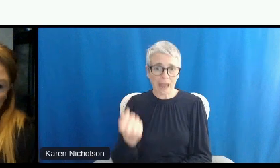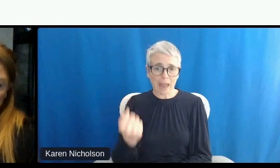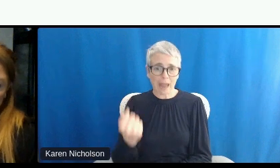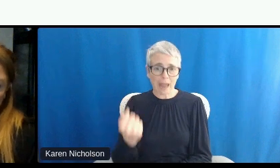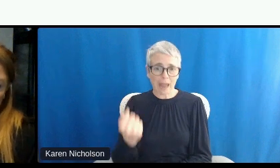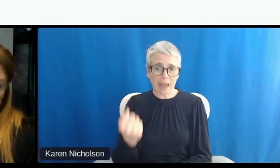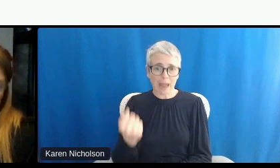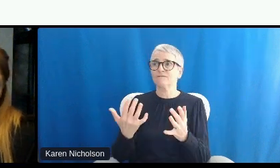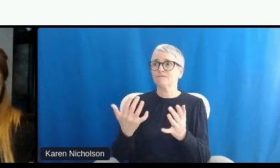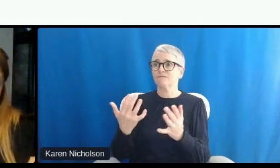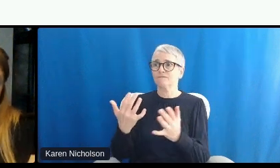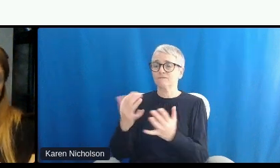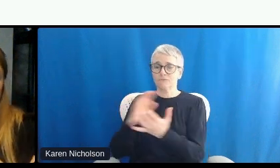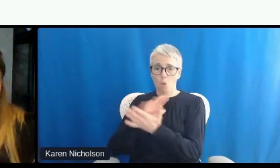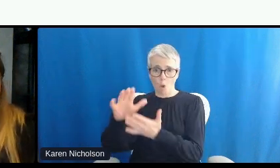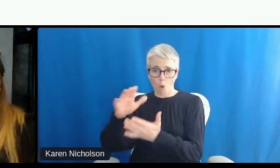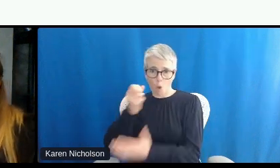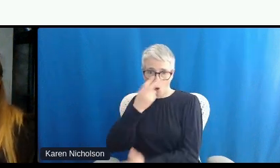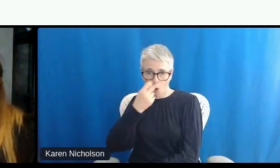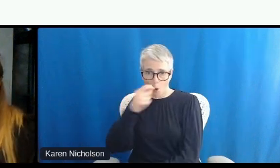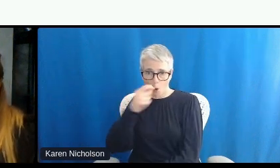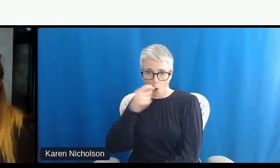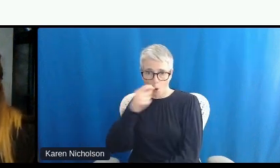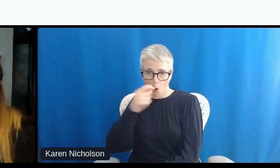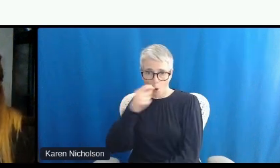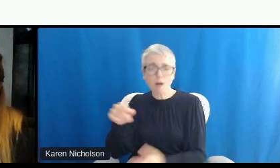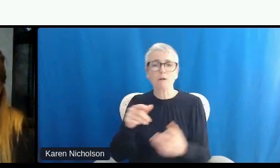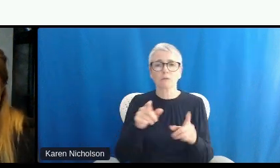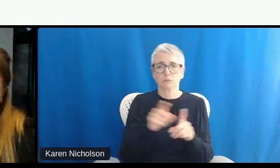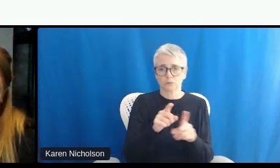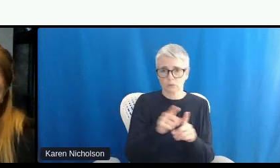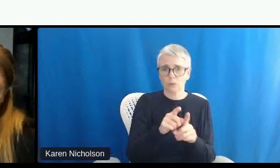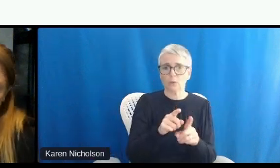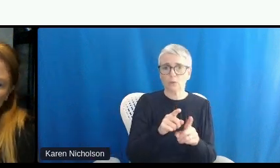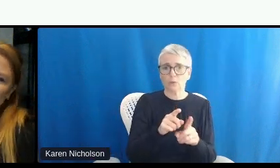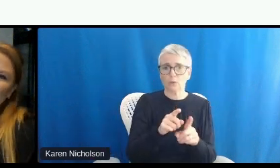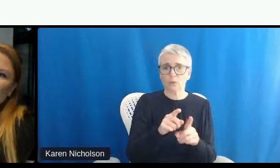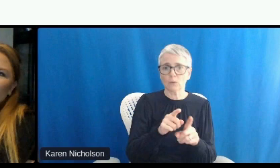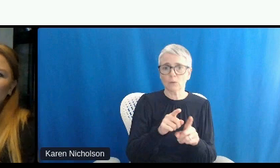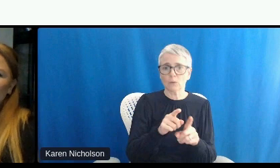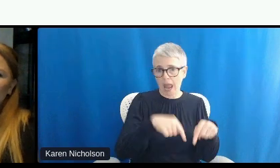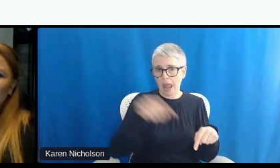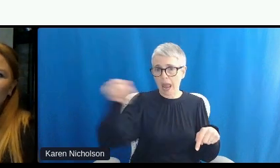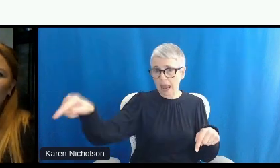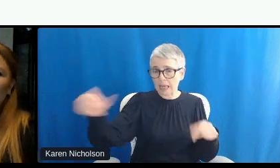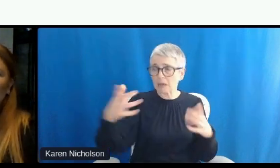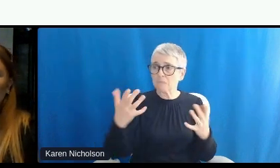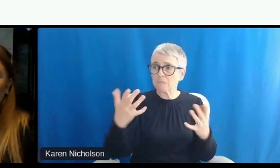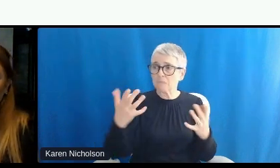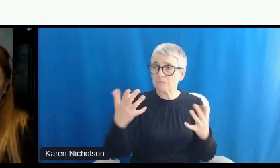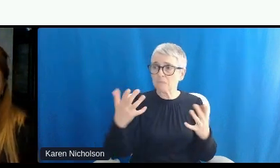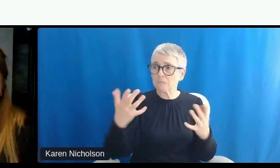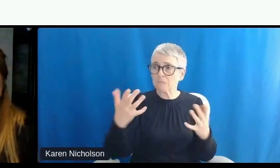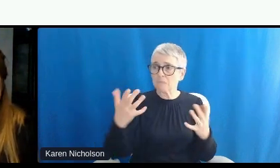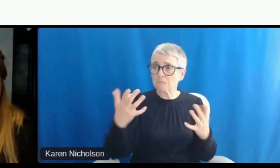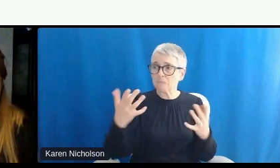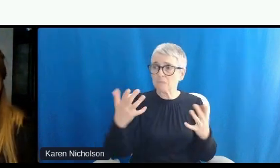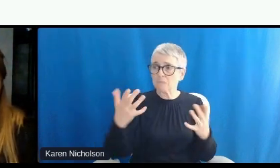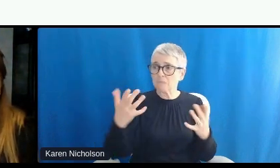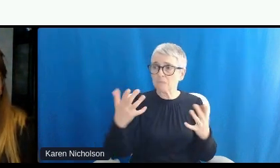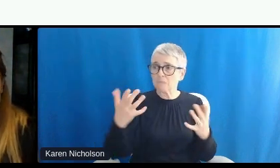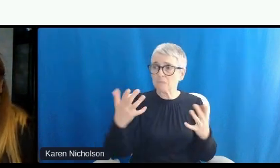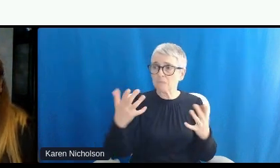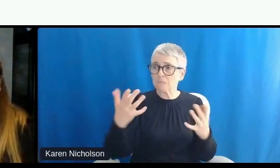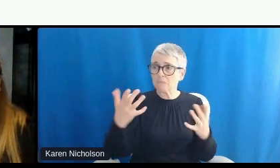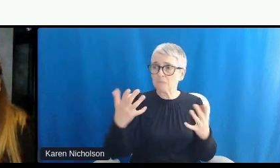We do support multi-language from a technical accessibility perspective. Does it pose some challenges? I don't think in terms of the delivery